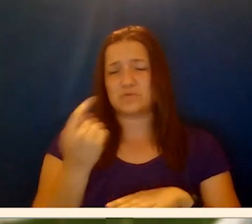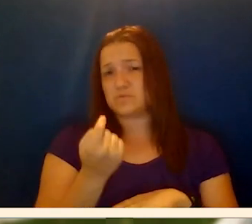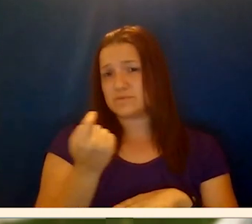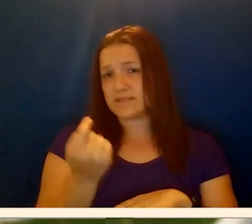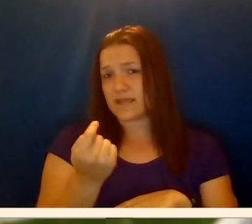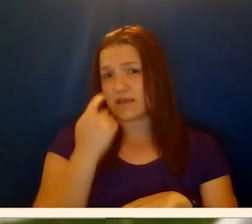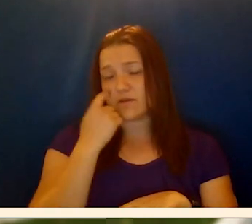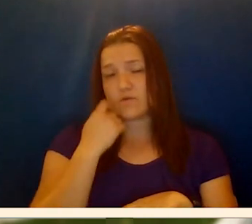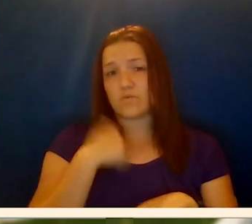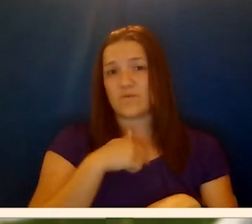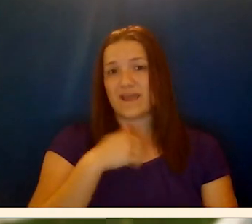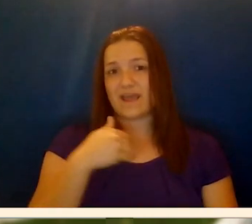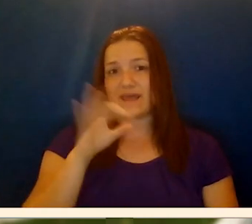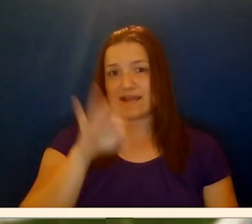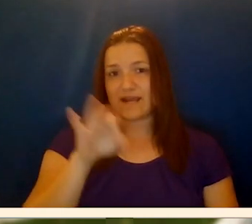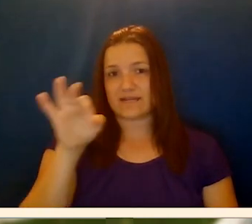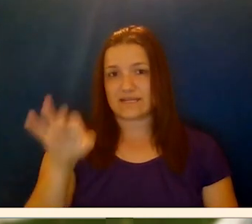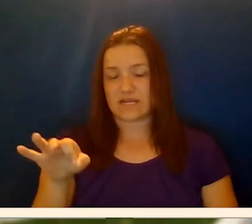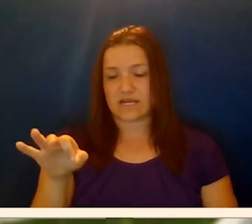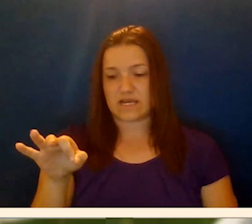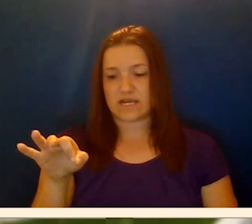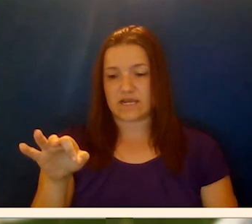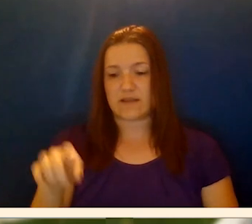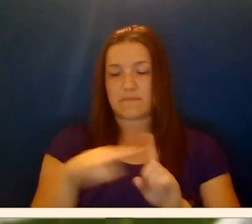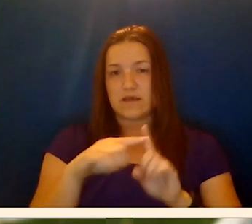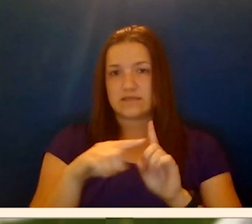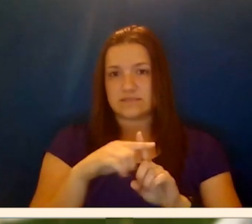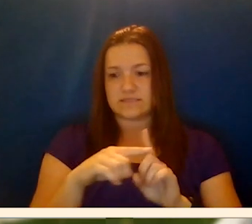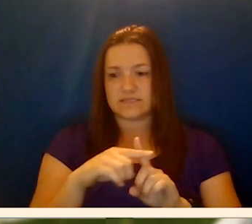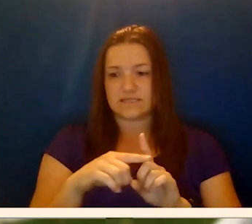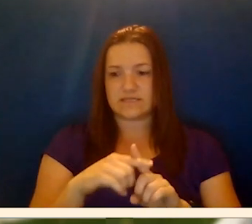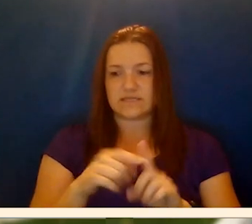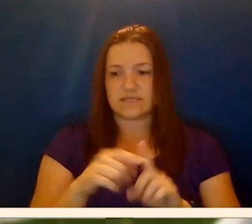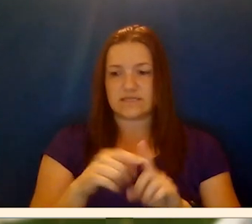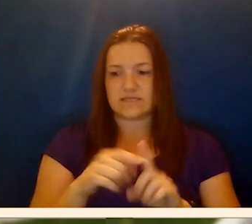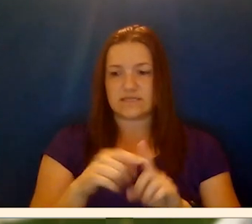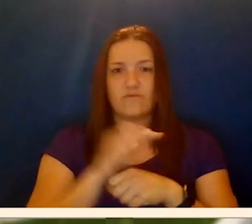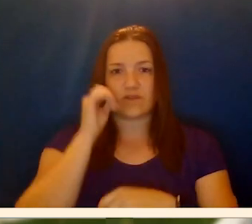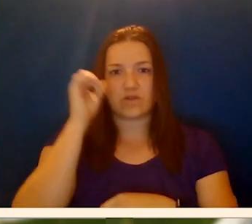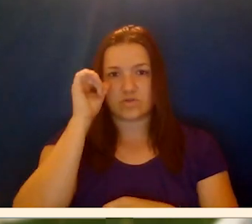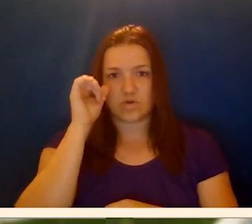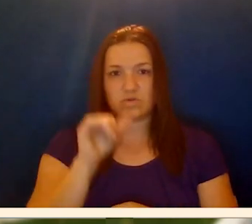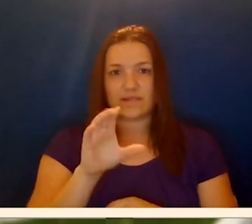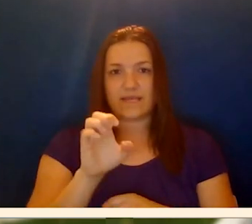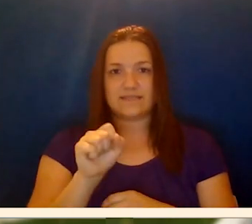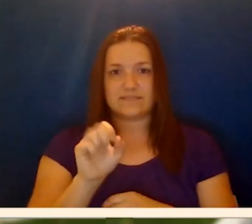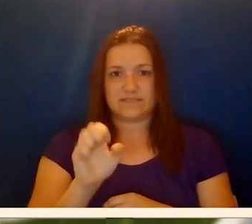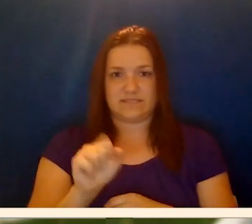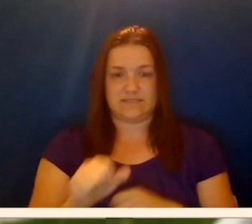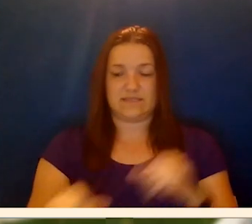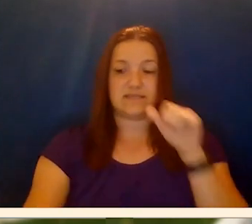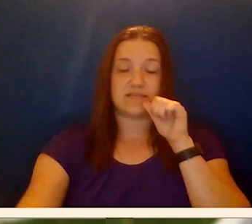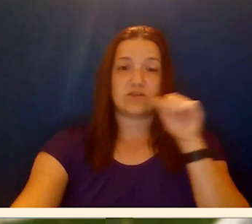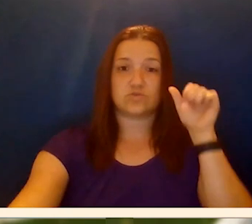Tuesday we had 99 positive COVID adult cases. Yesterday that